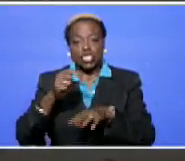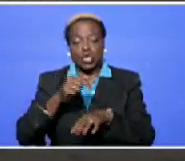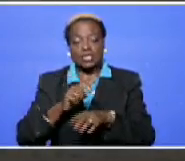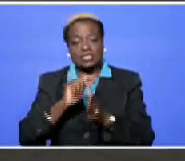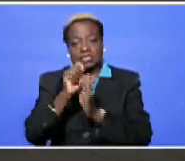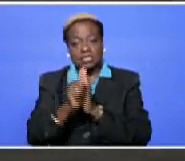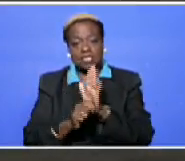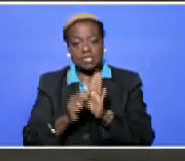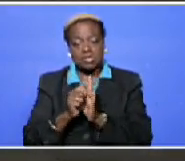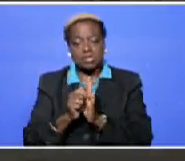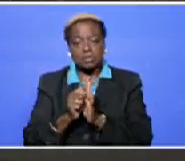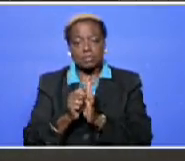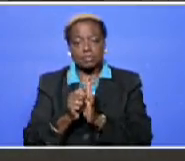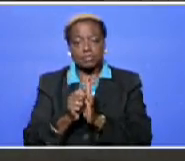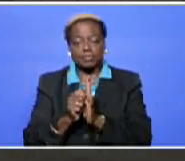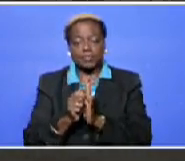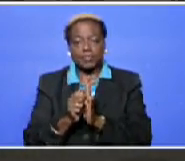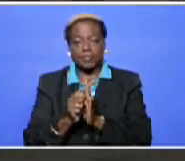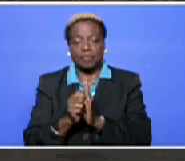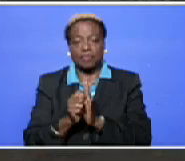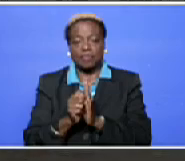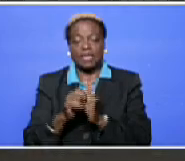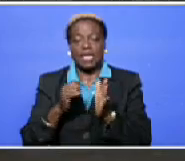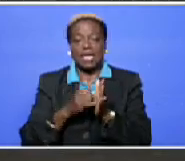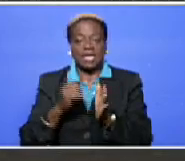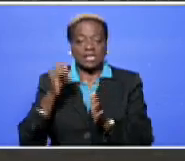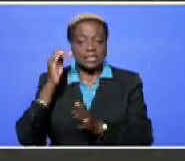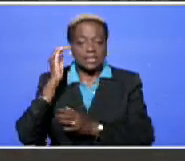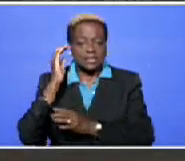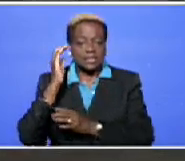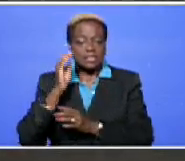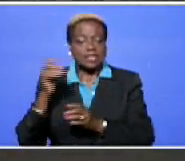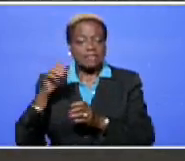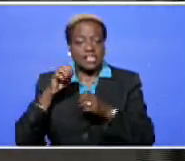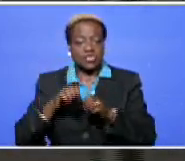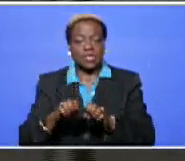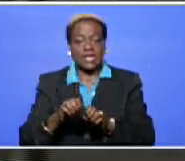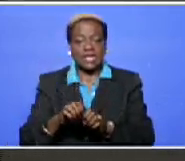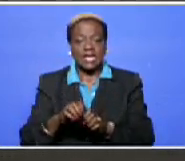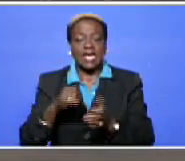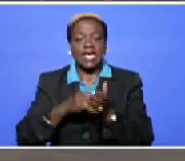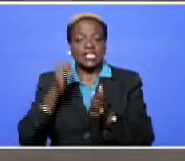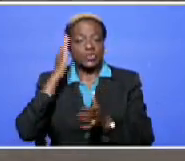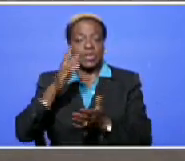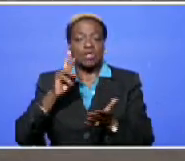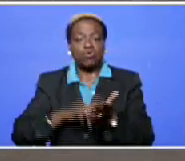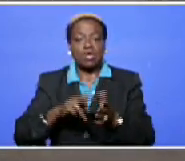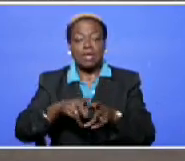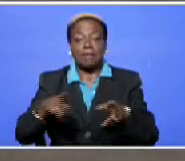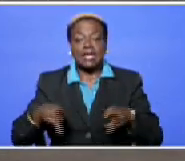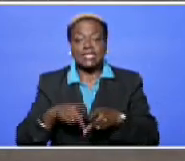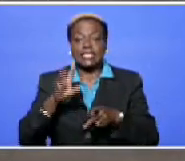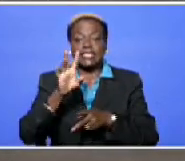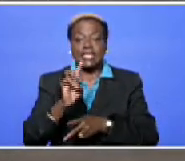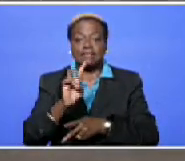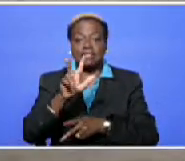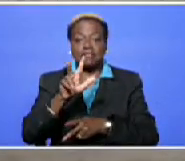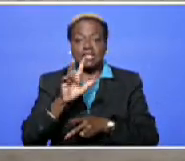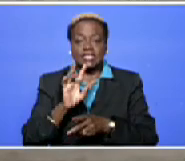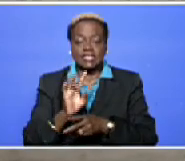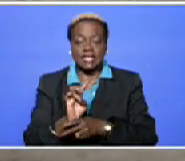period, it will augment our present fleet, but eventually it is for the replacement of the older 737s. Right